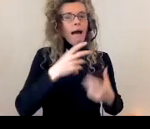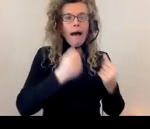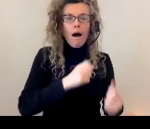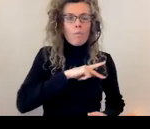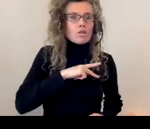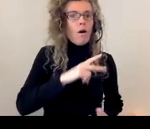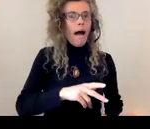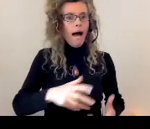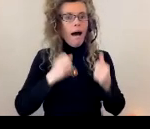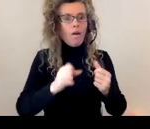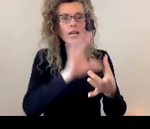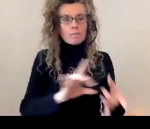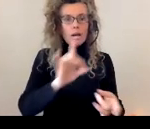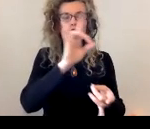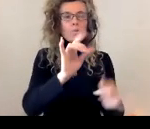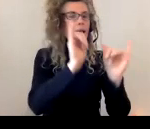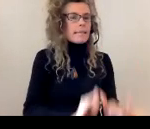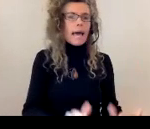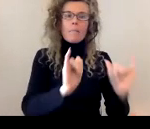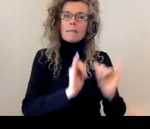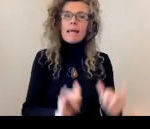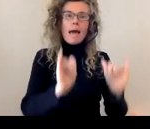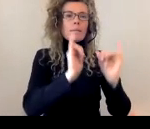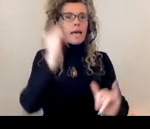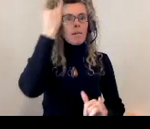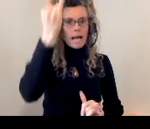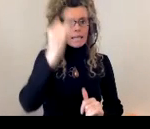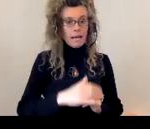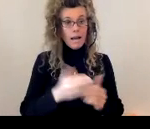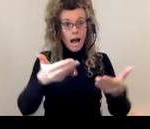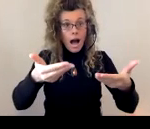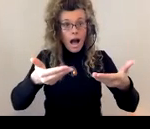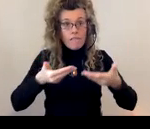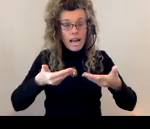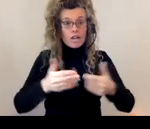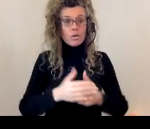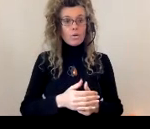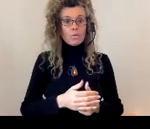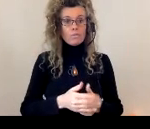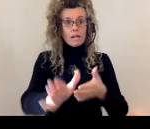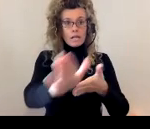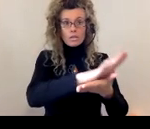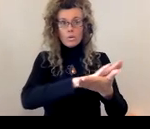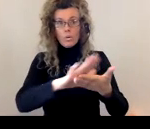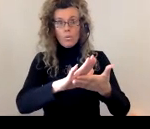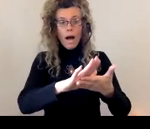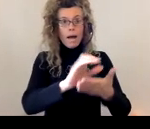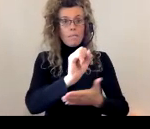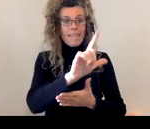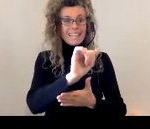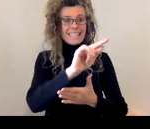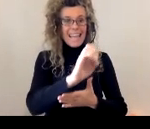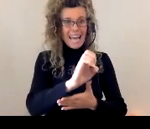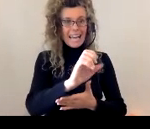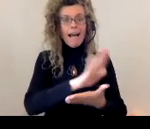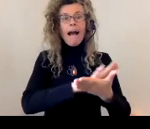spirituality, all in the same vein. So I'm going to invite you to wipe the slate clean. I'm going to